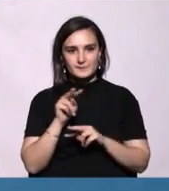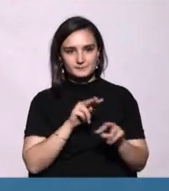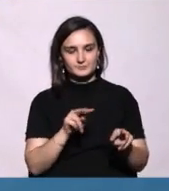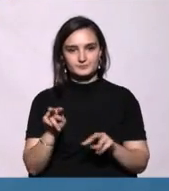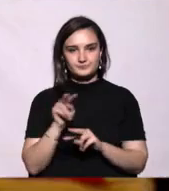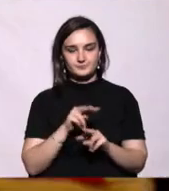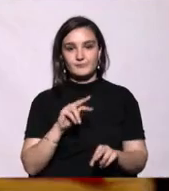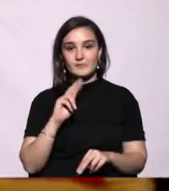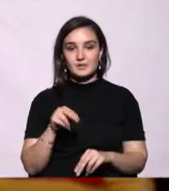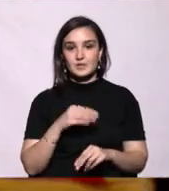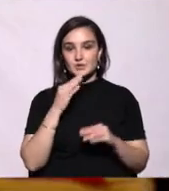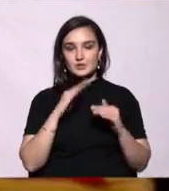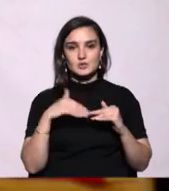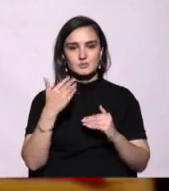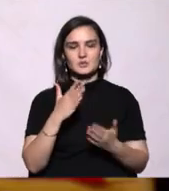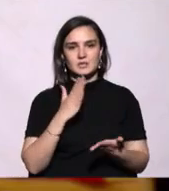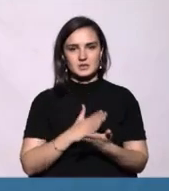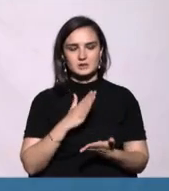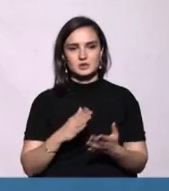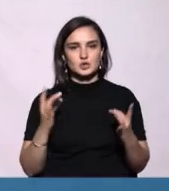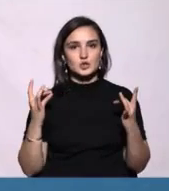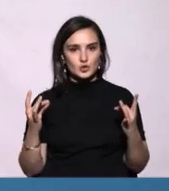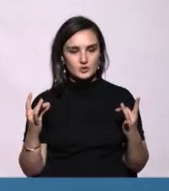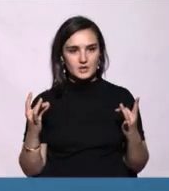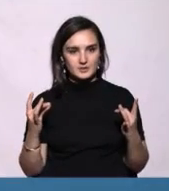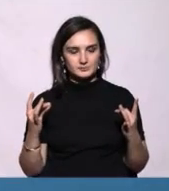And next is do yoga.